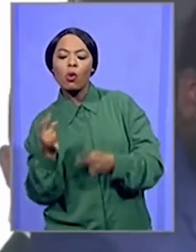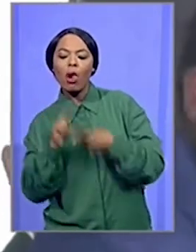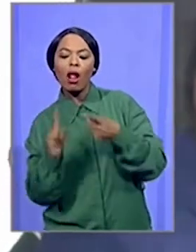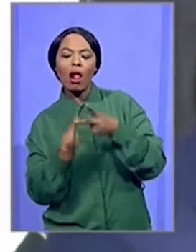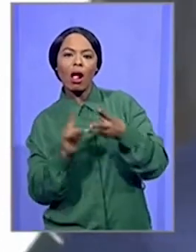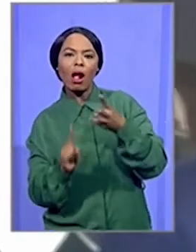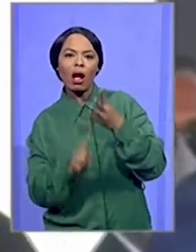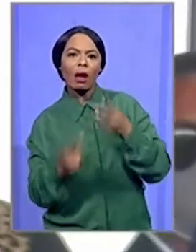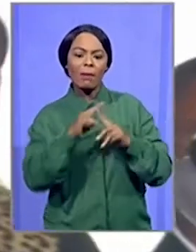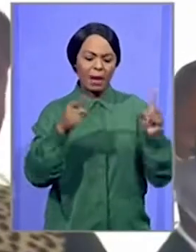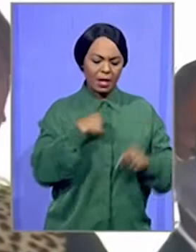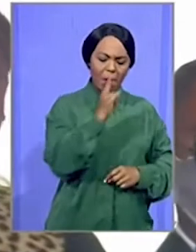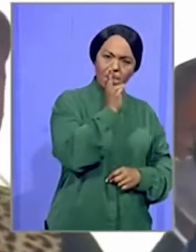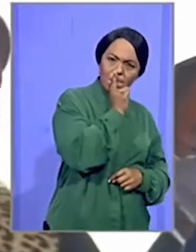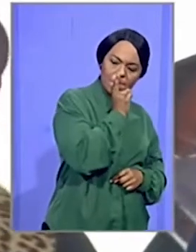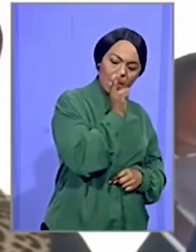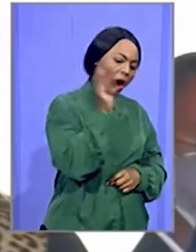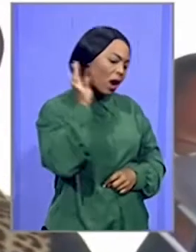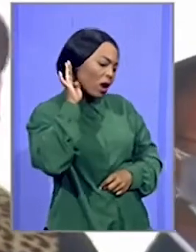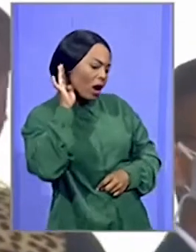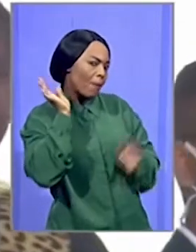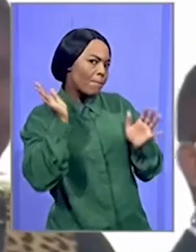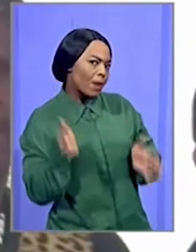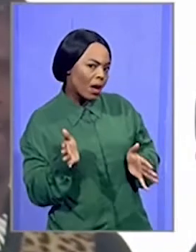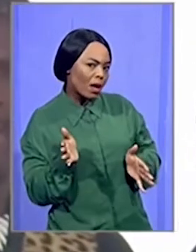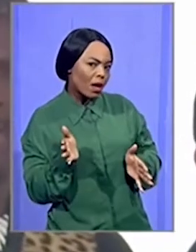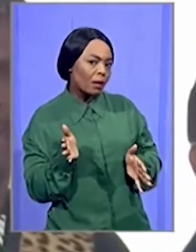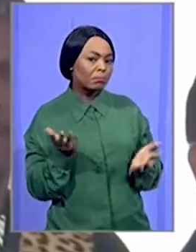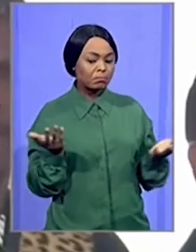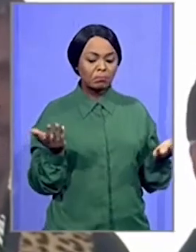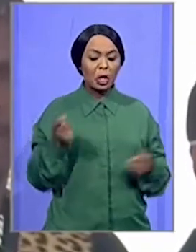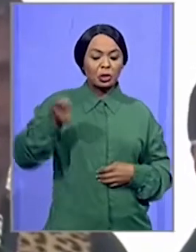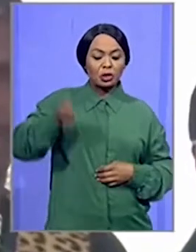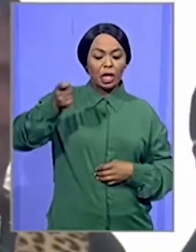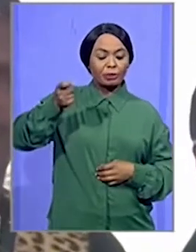ngase ngithula-ke ngathi hayi ake ngilalele ngale jaji selifikile.